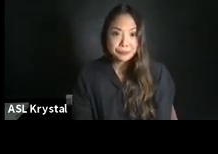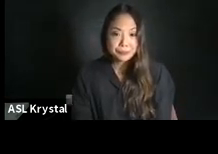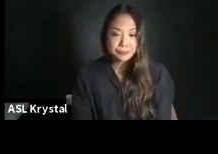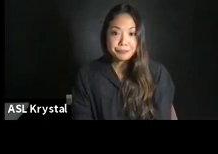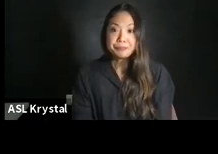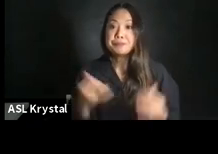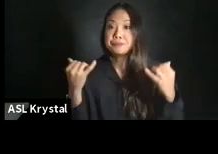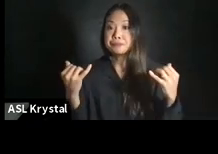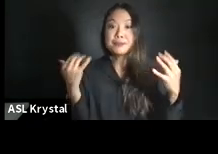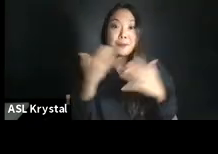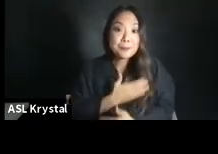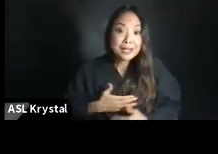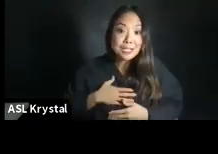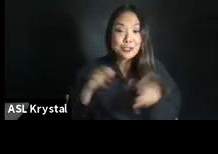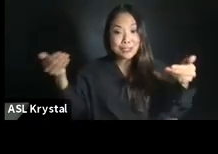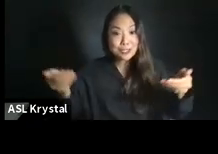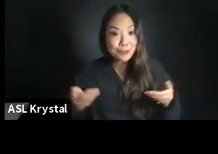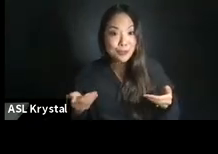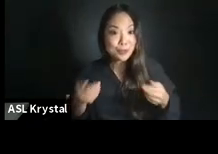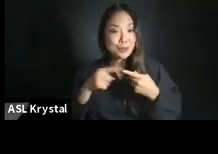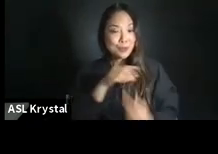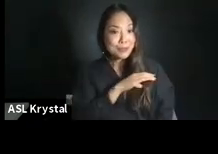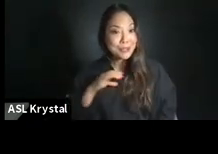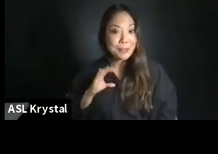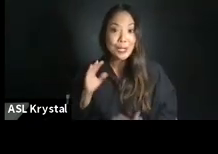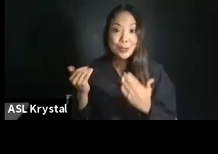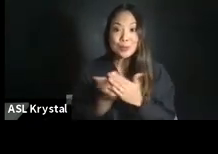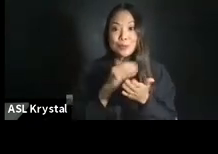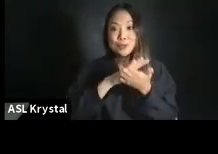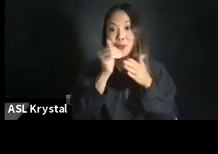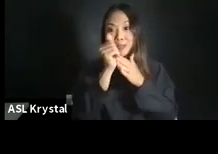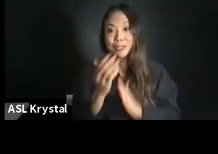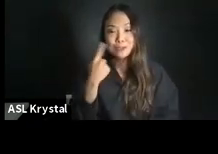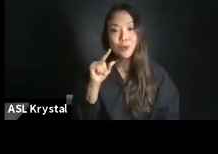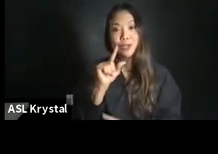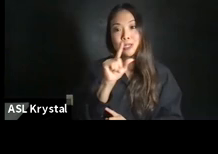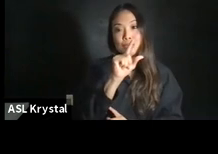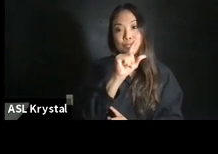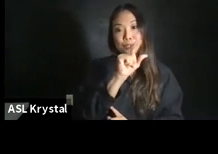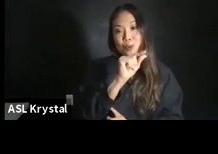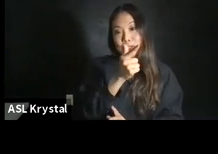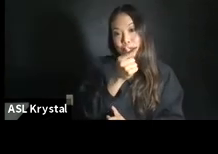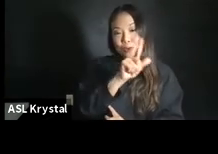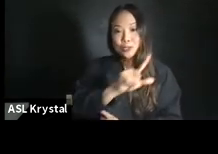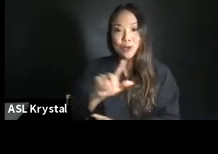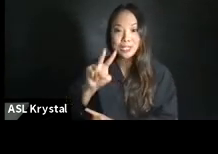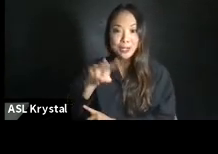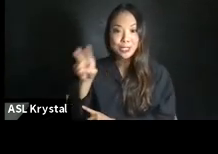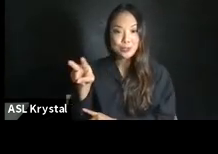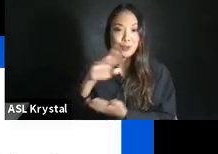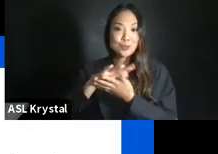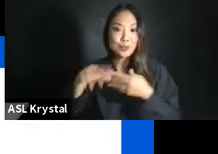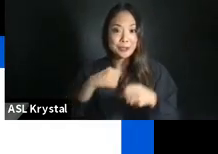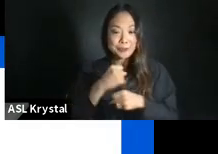now we have the pleasure of introducing to the committee our new school leaders for the 21-22 school year this slide shows some